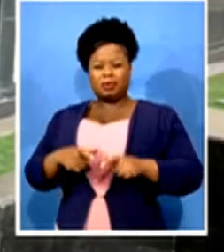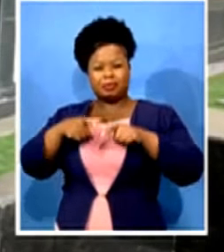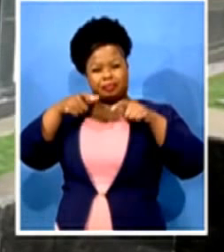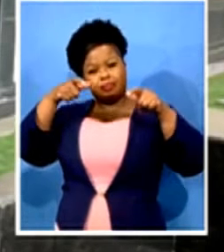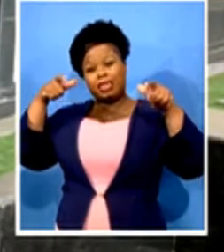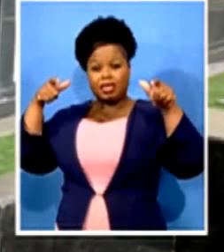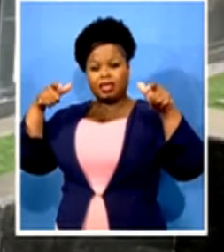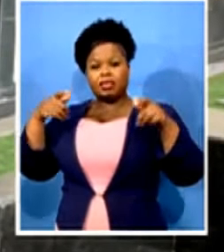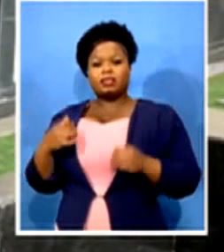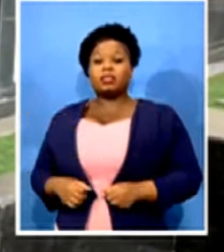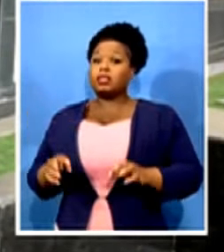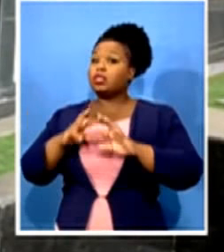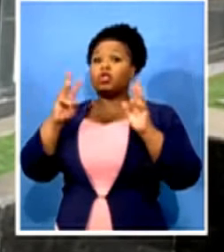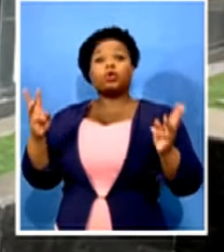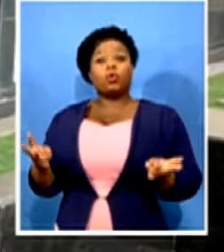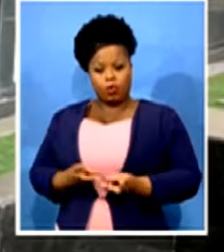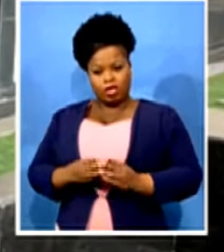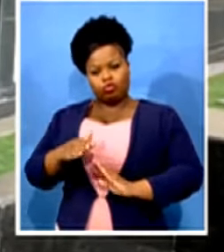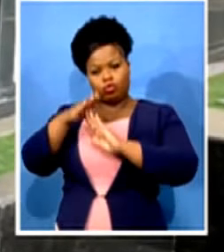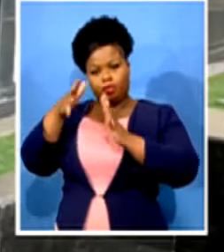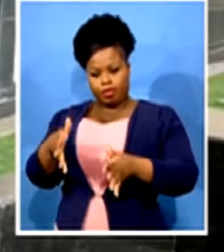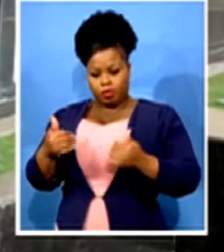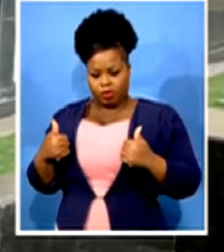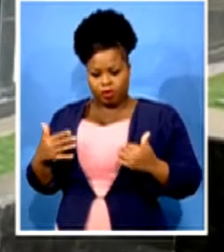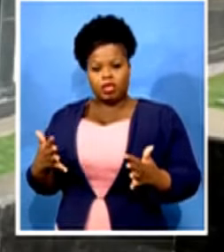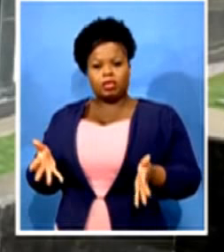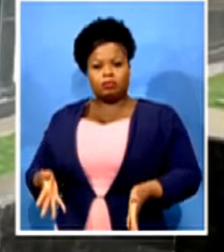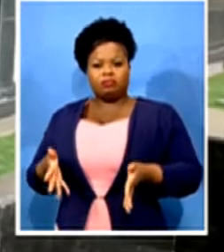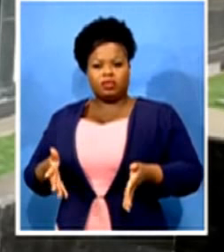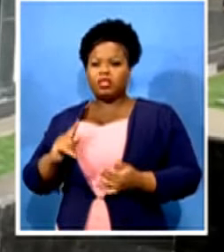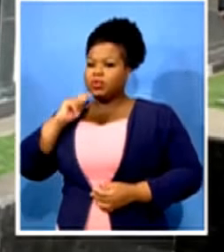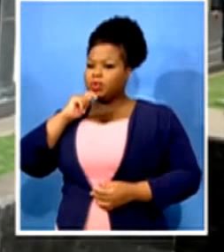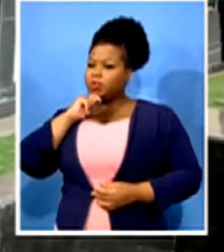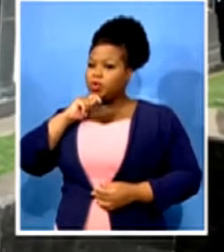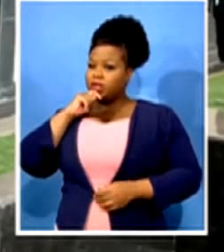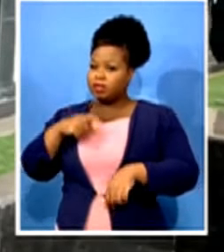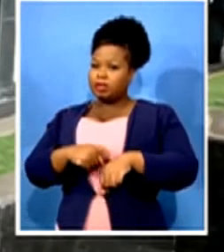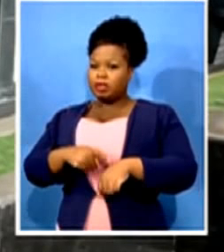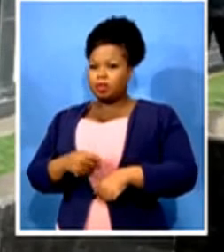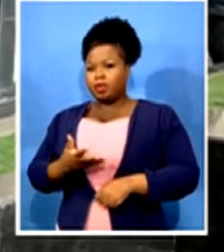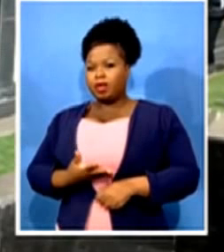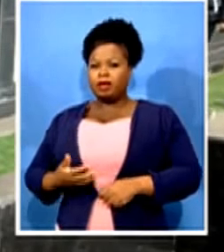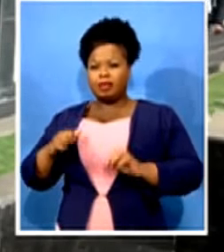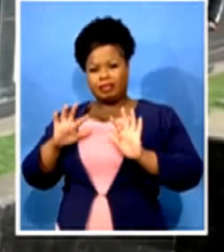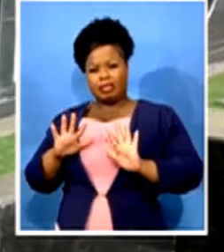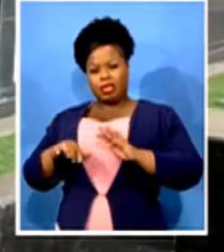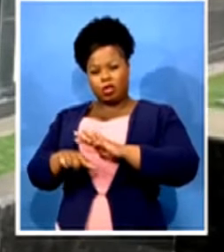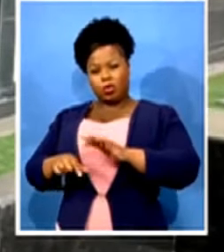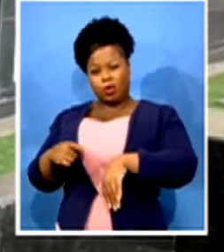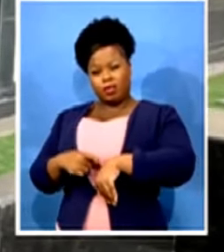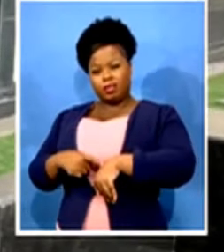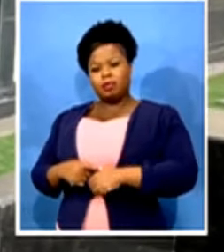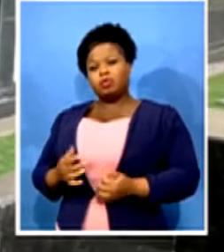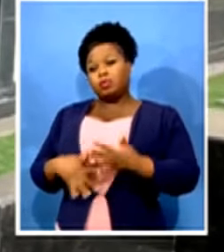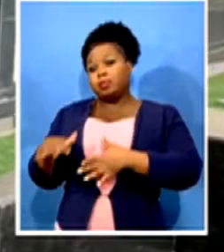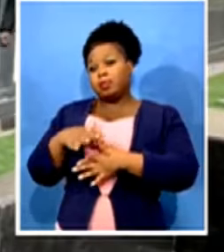well underway. It started this morning at about 10:30 local time when Prime Minister Modi addressed beneficiaries through a video